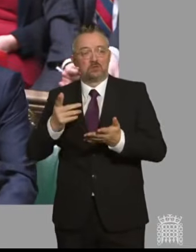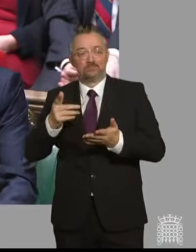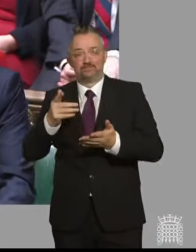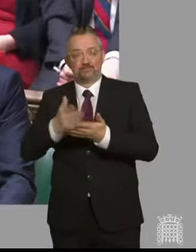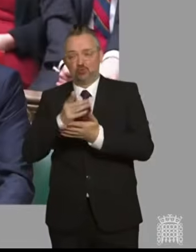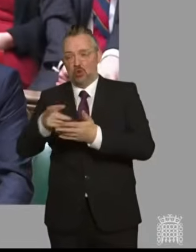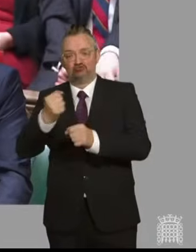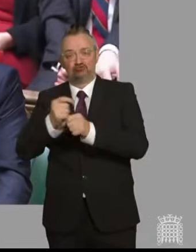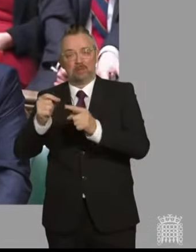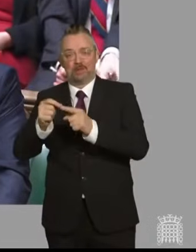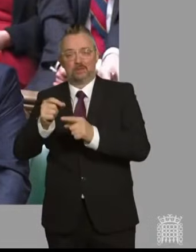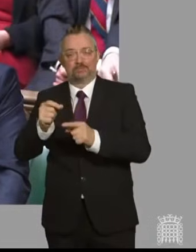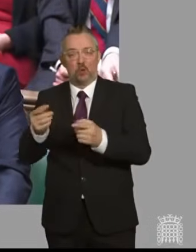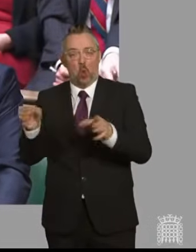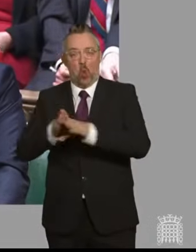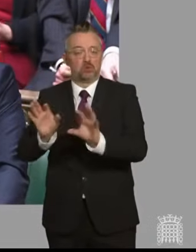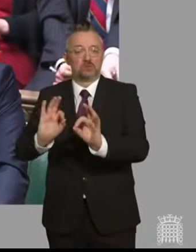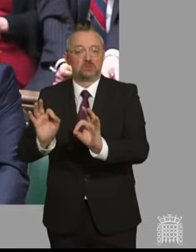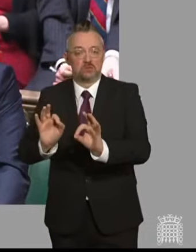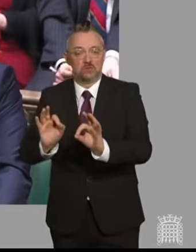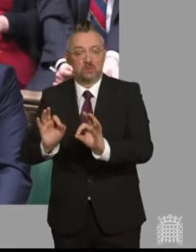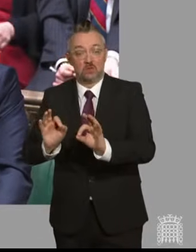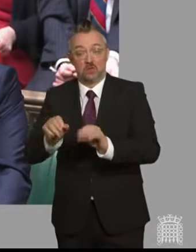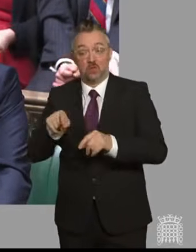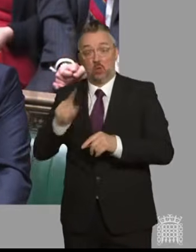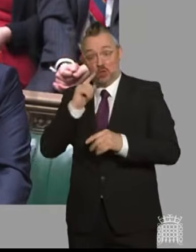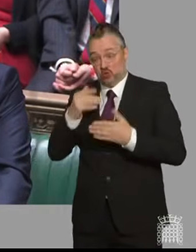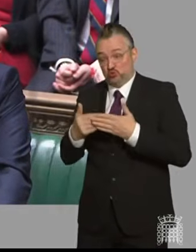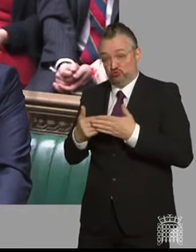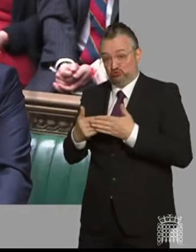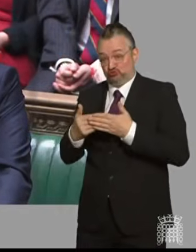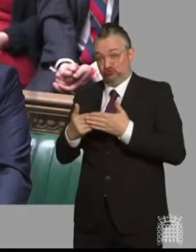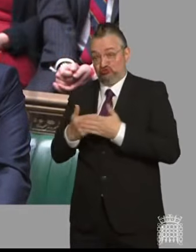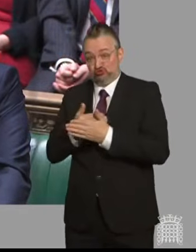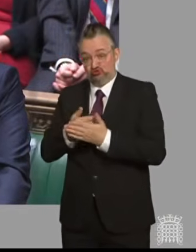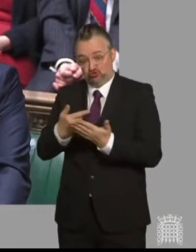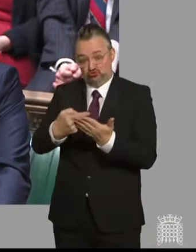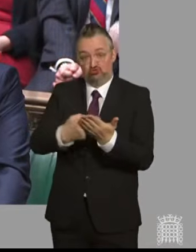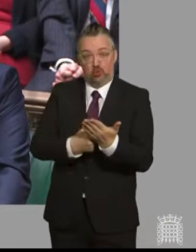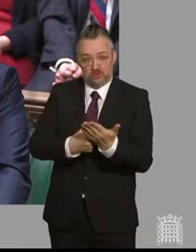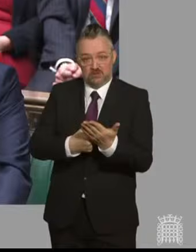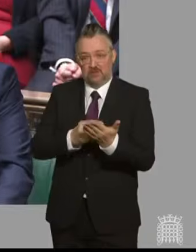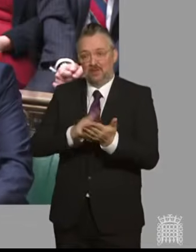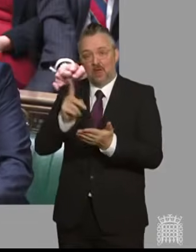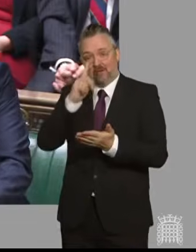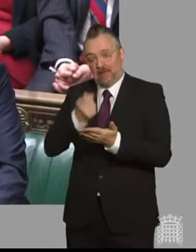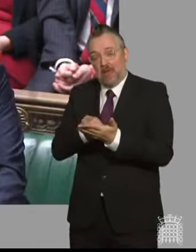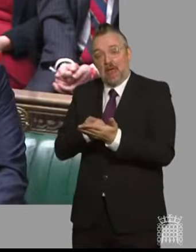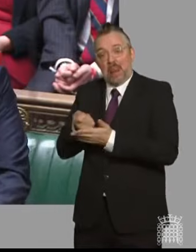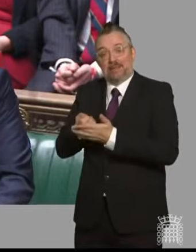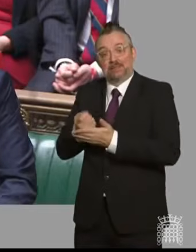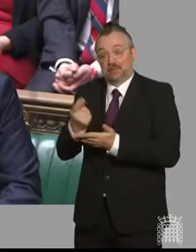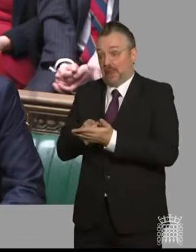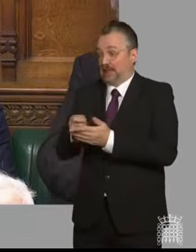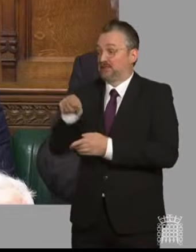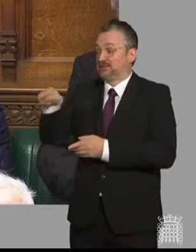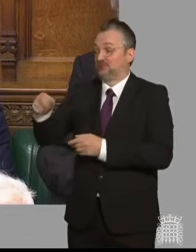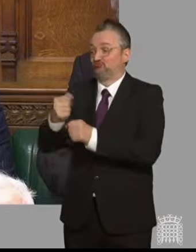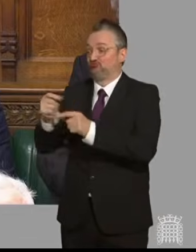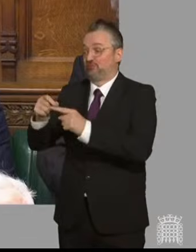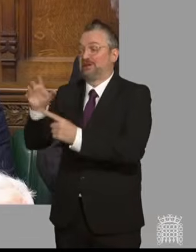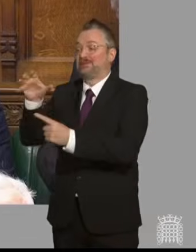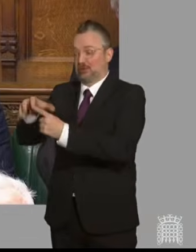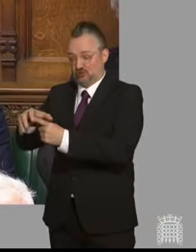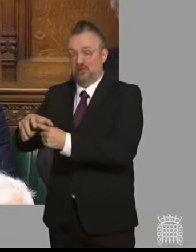framework that will make leasing to tenants such as GP surgeries and other groups easier and more accessible. But I know his local residents will want